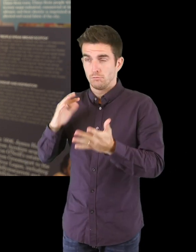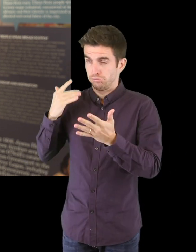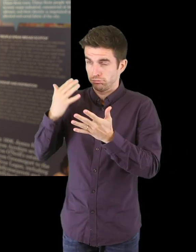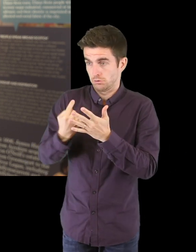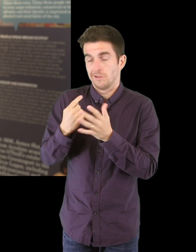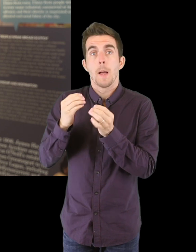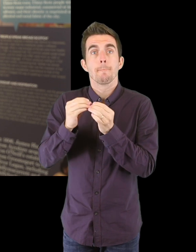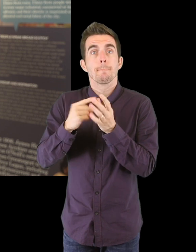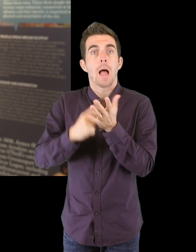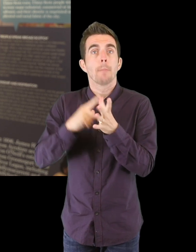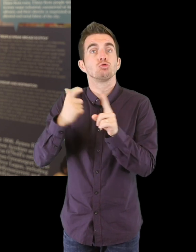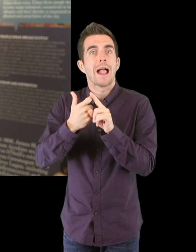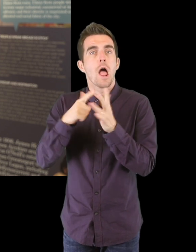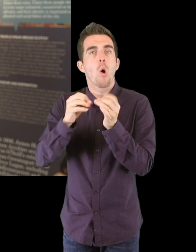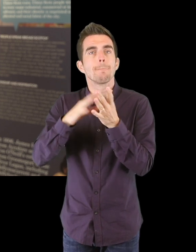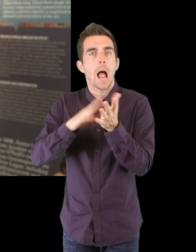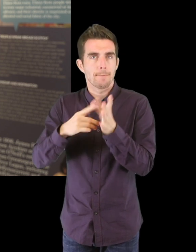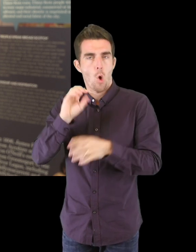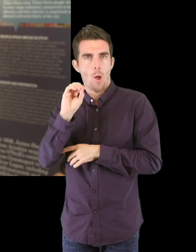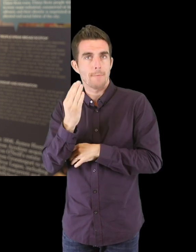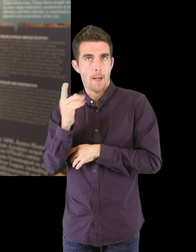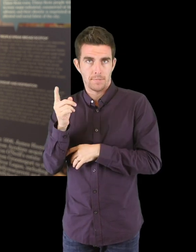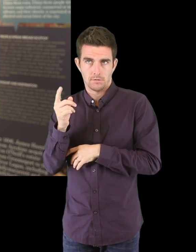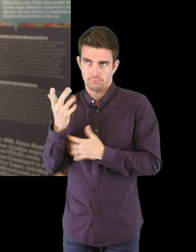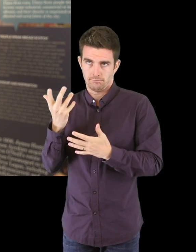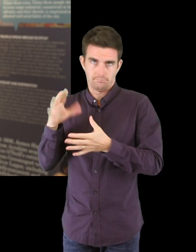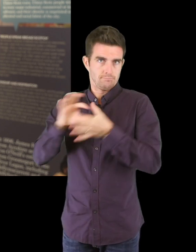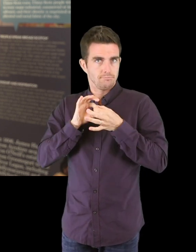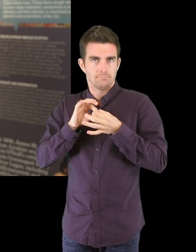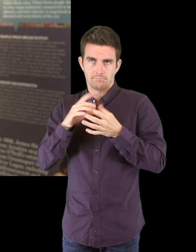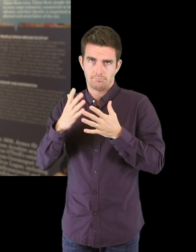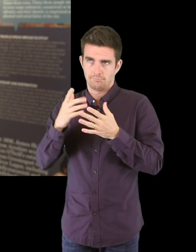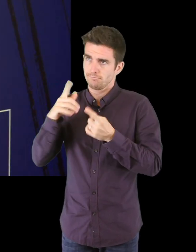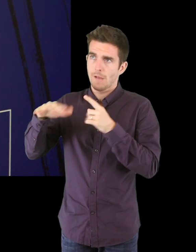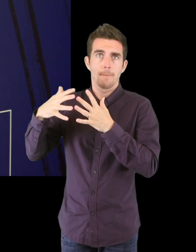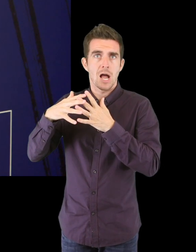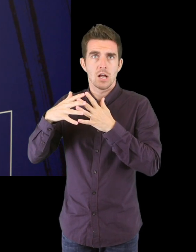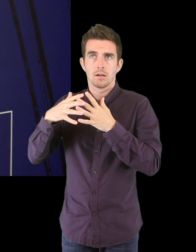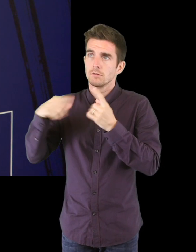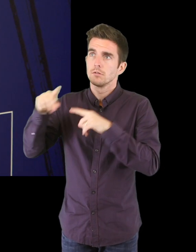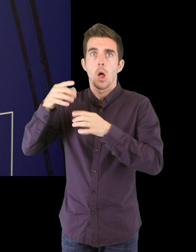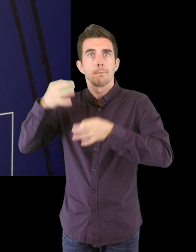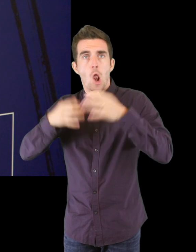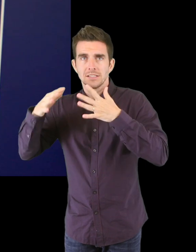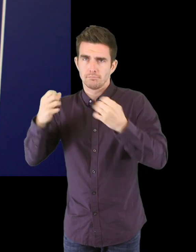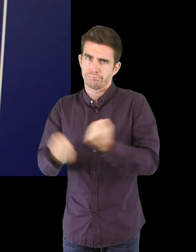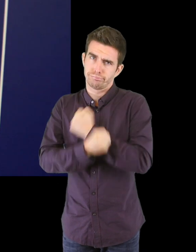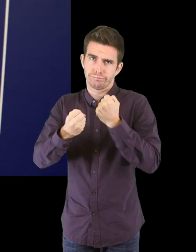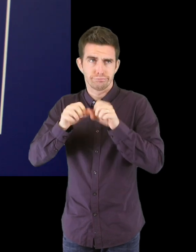to Barack Obama. Ulster heritage has significantly influenced the most powerful role in the democratic